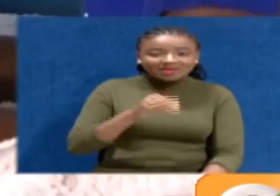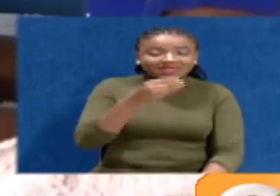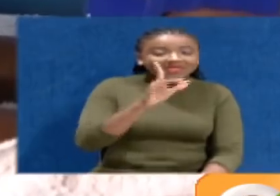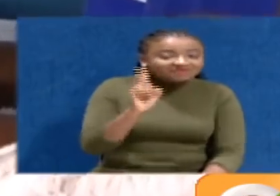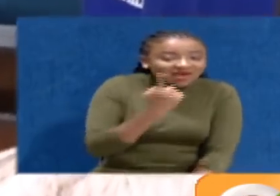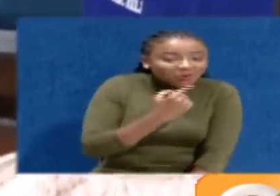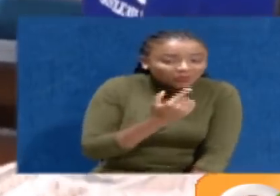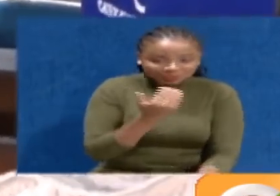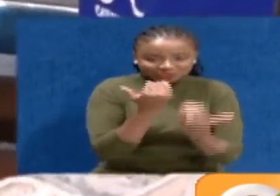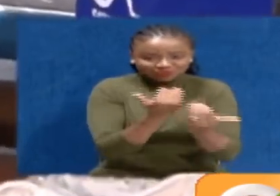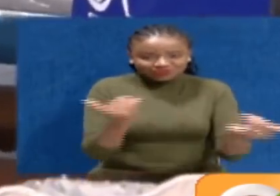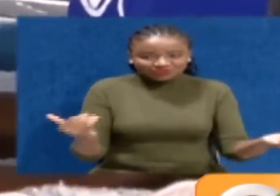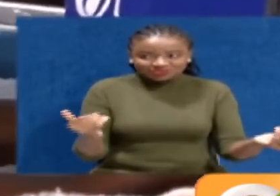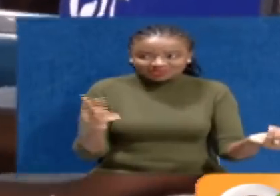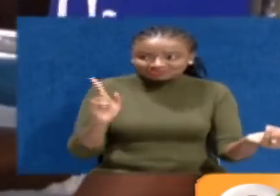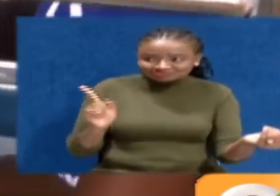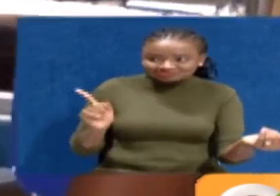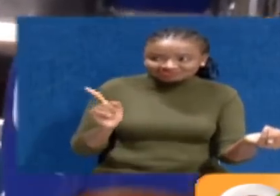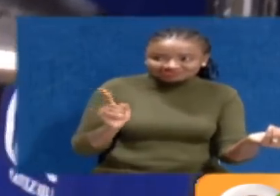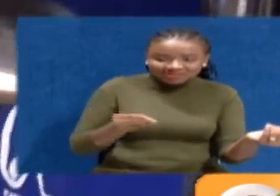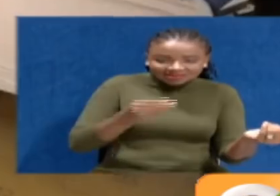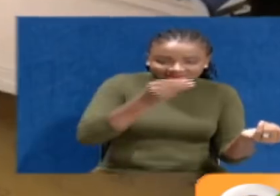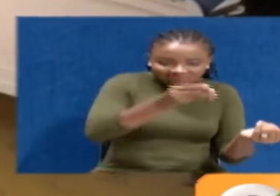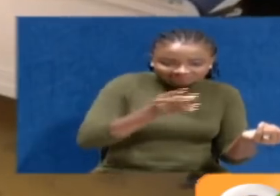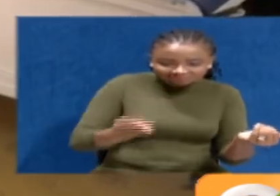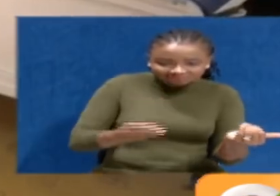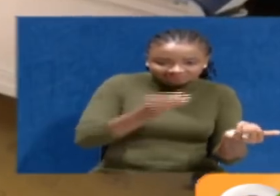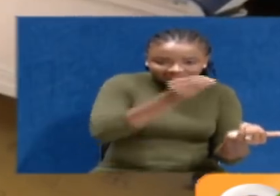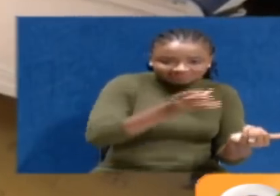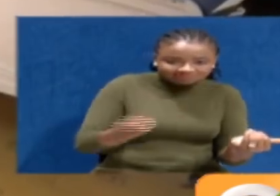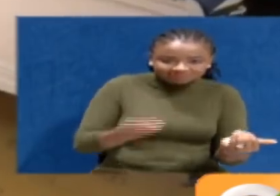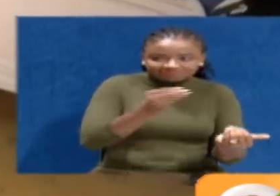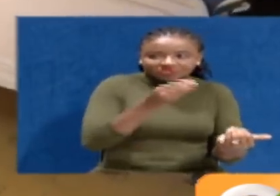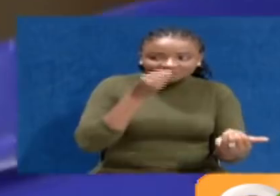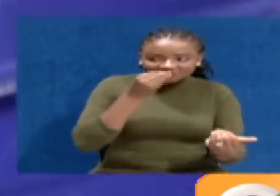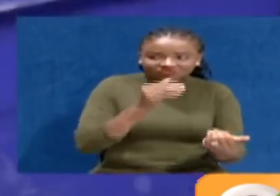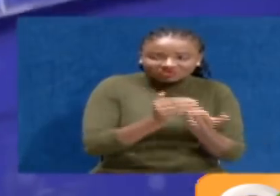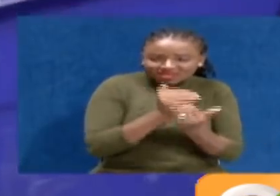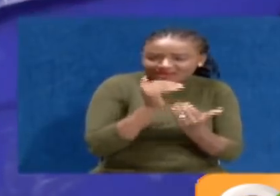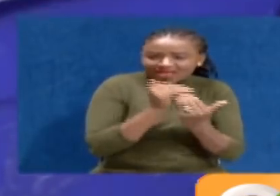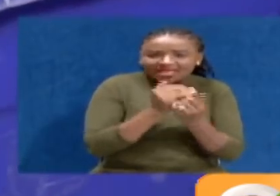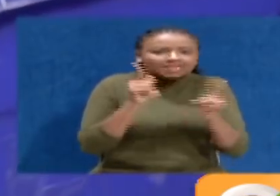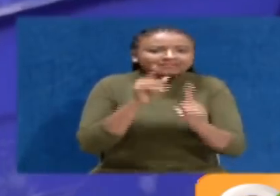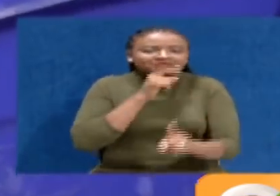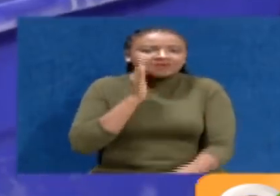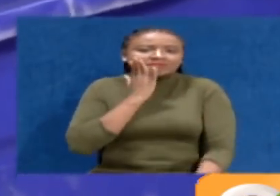the children. They are carefully fed by the staff who try to mind them just like the parents would.